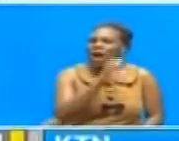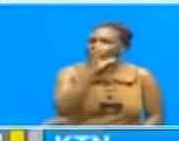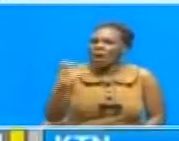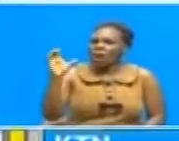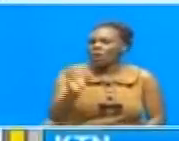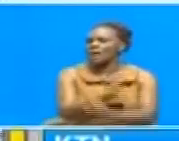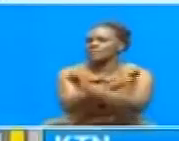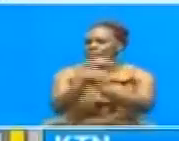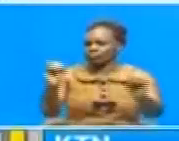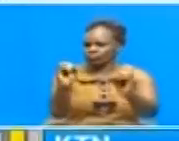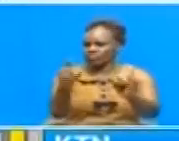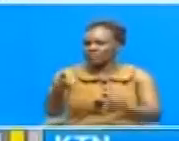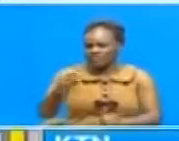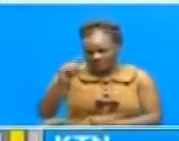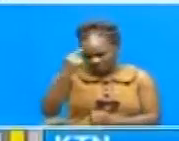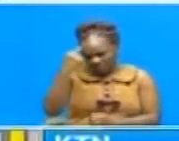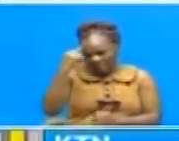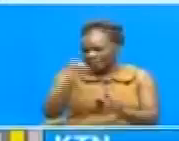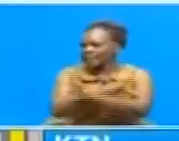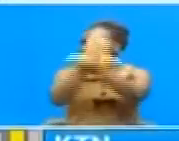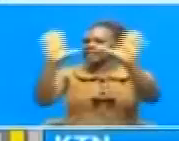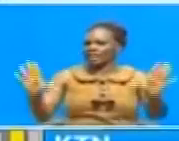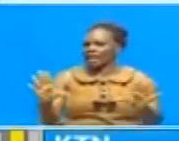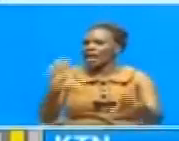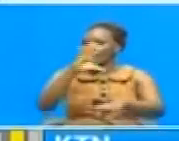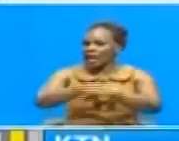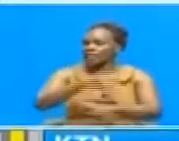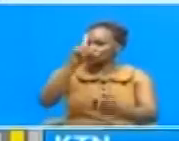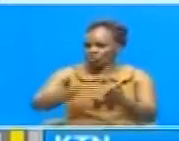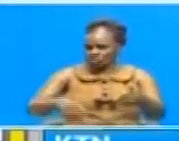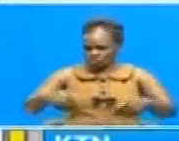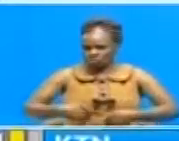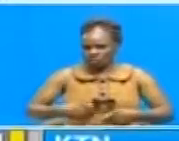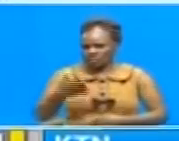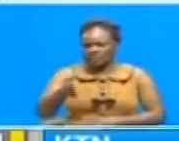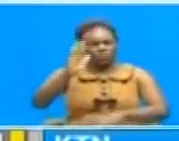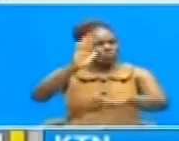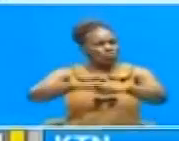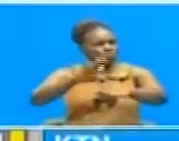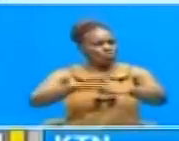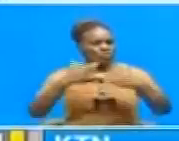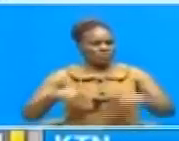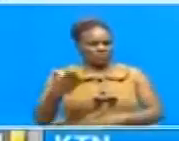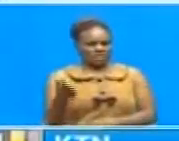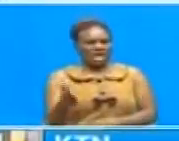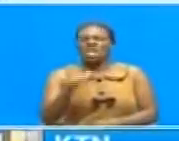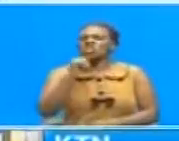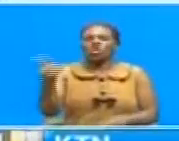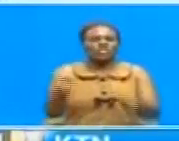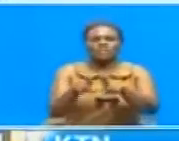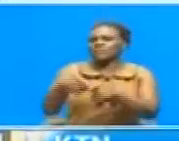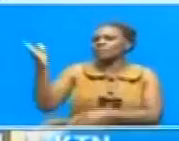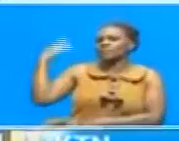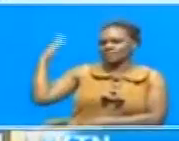taking those brews. They are sober. If you go there, you find some very, very good people, unlike what was happening